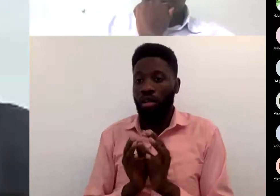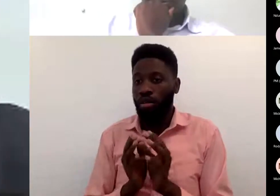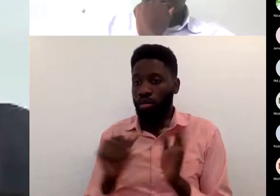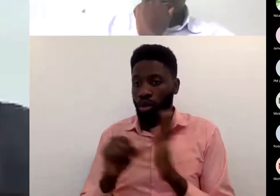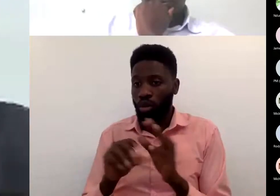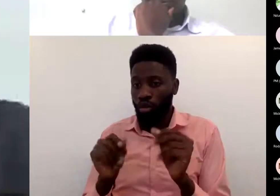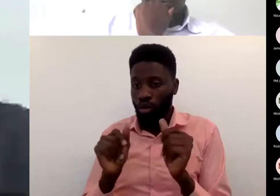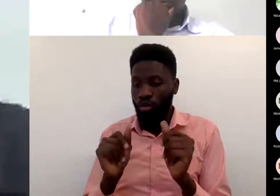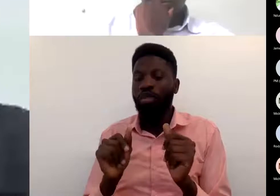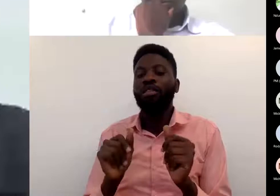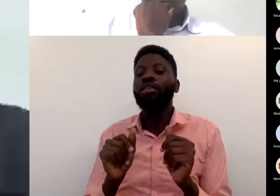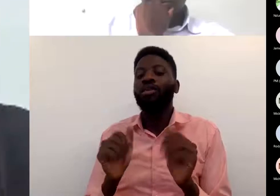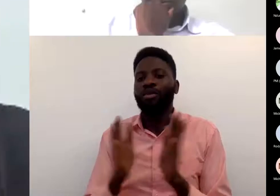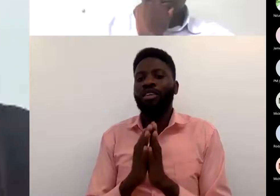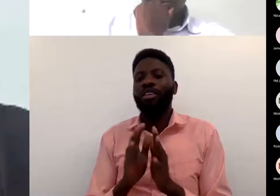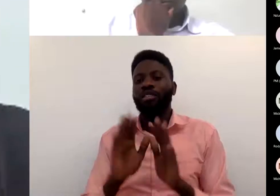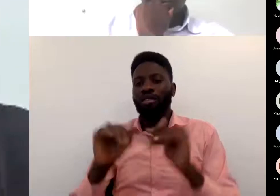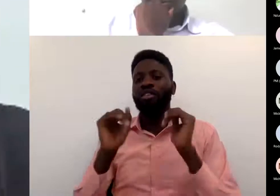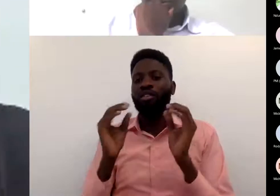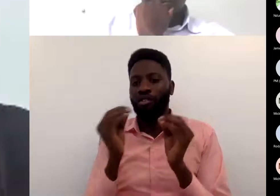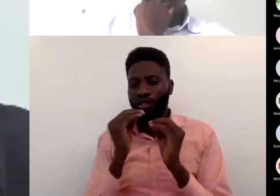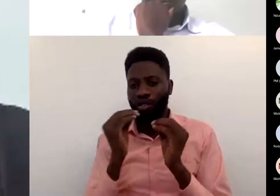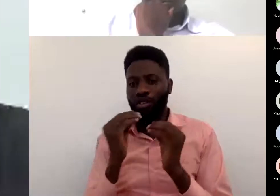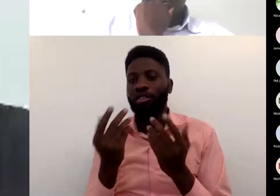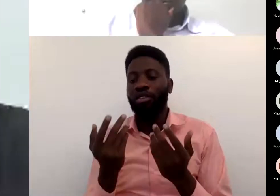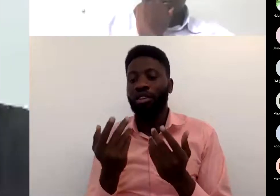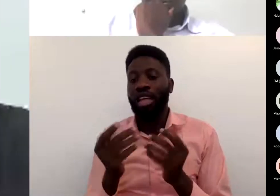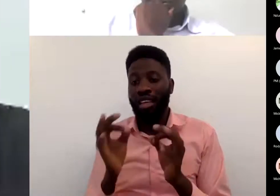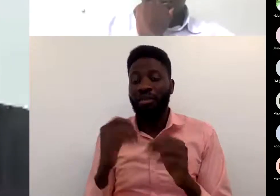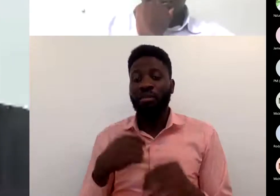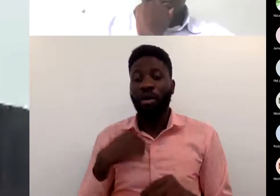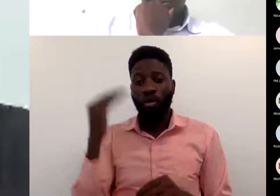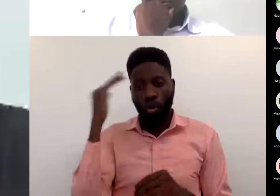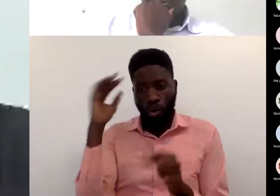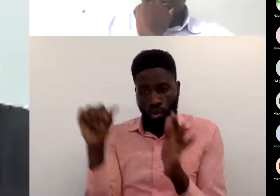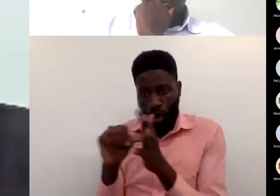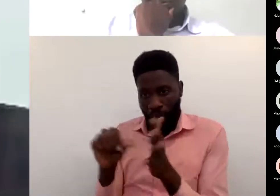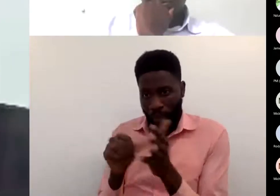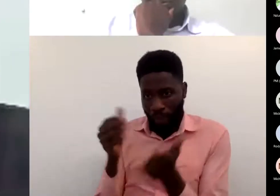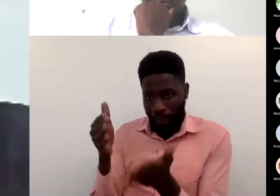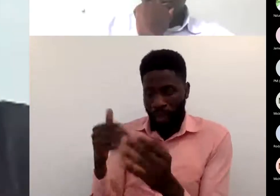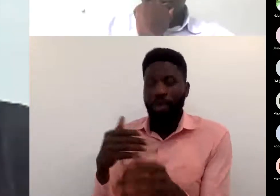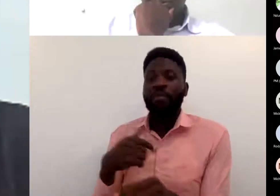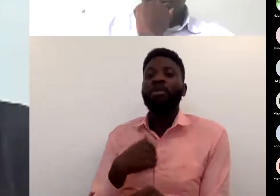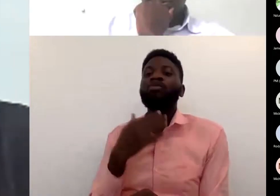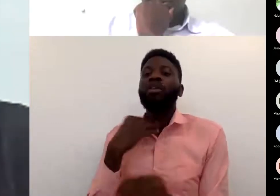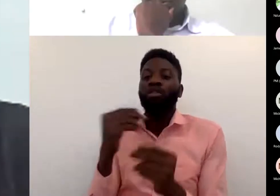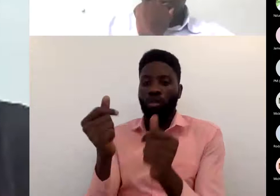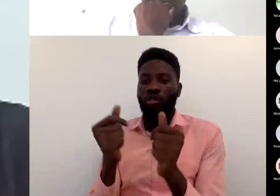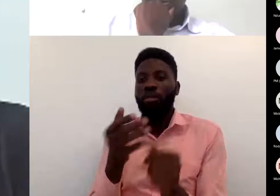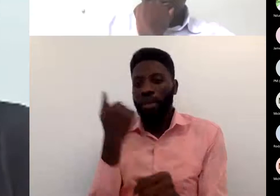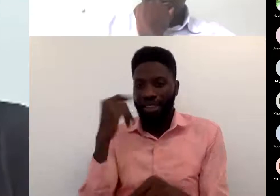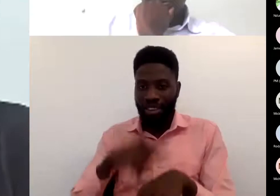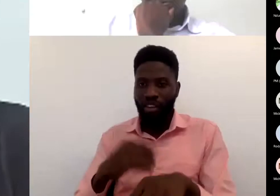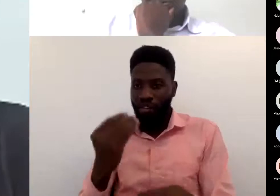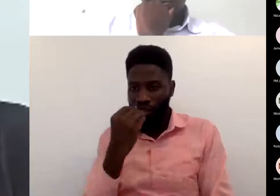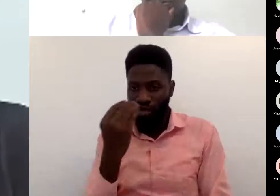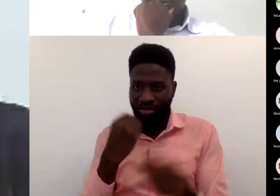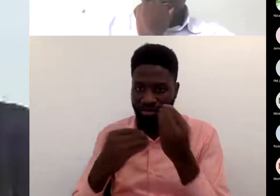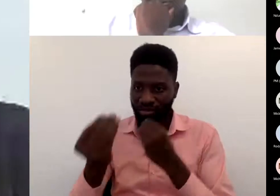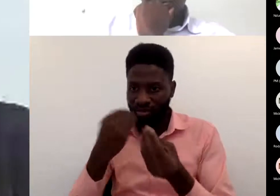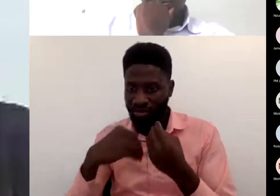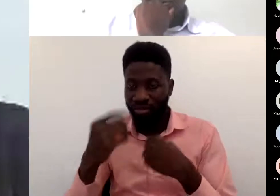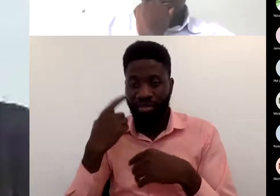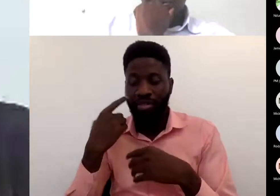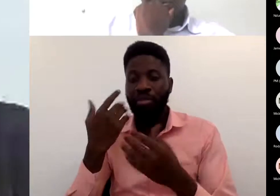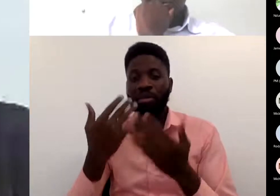trick I do today. If I know that I need to diffuse a situation, do it over a meal. And it could be, it